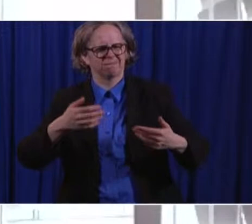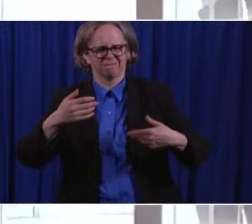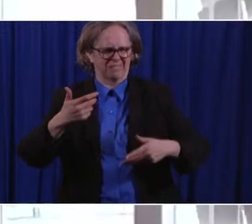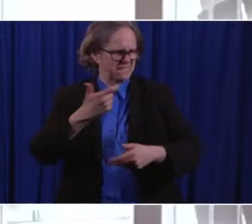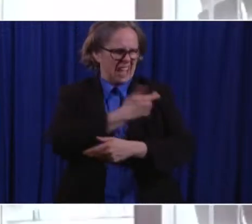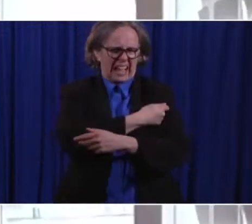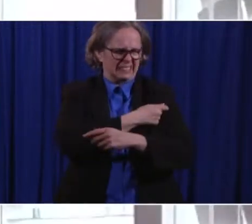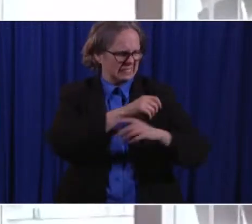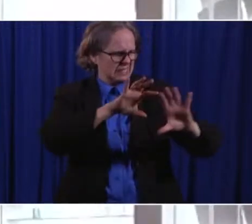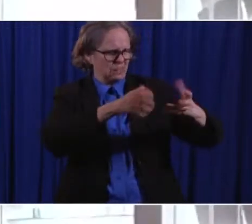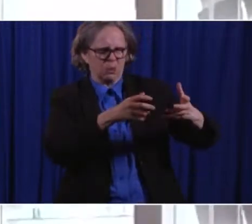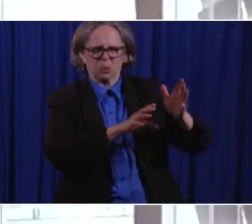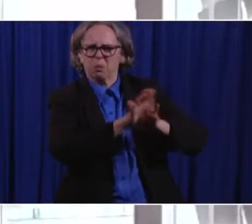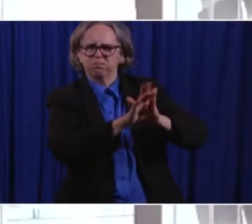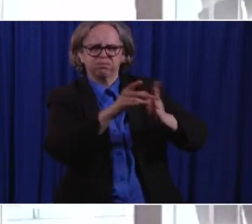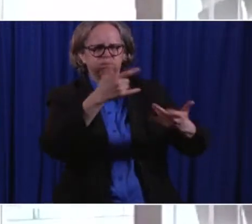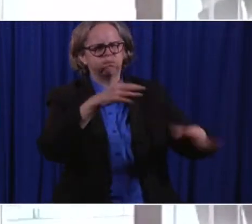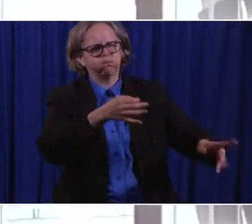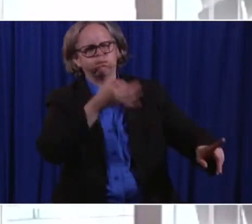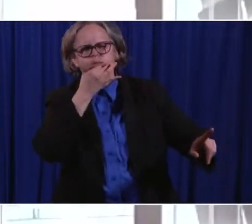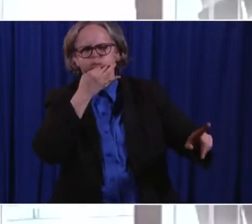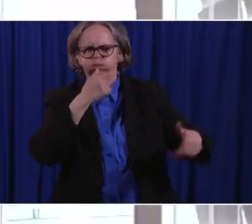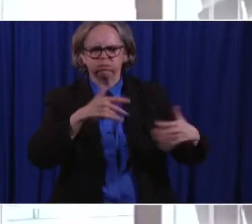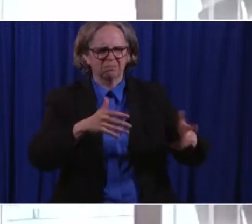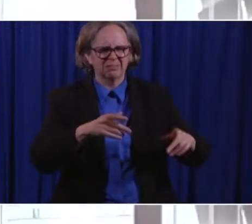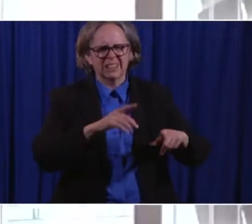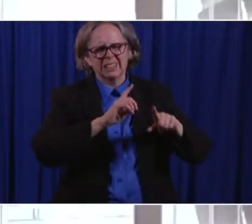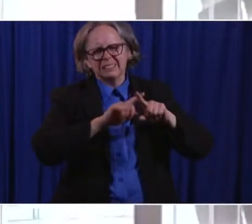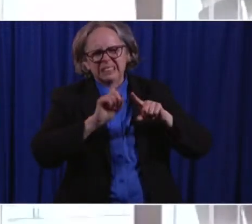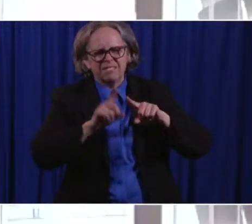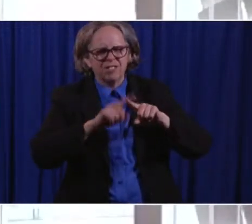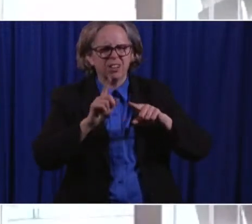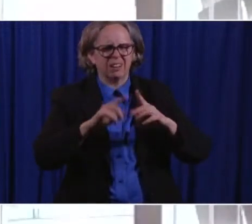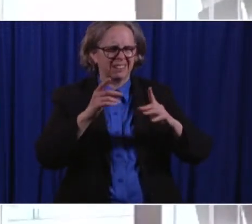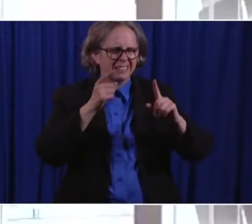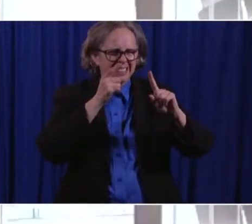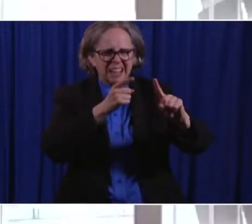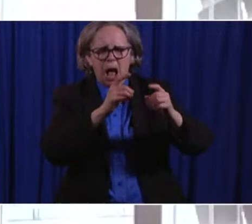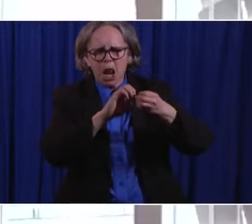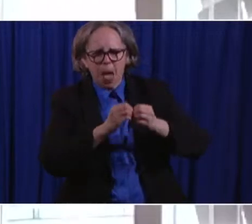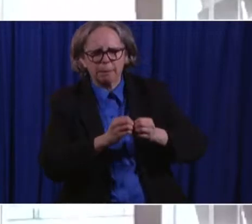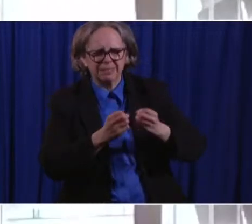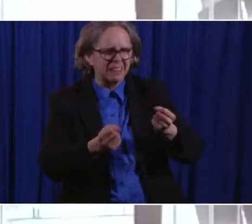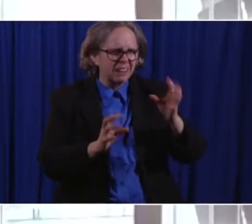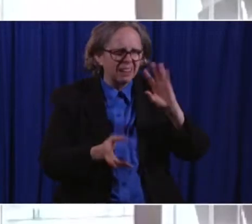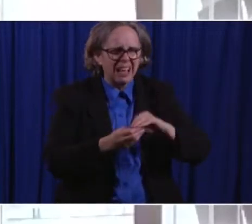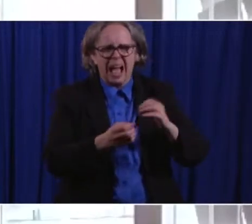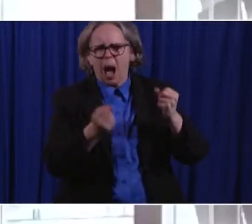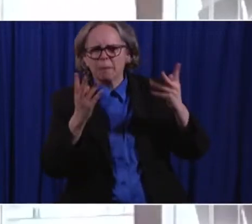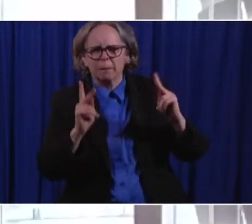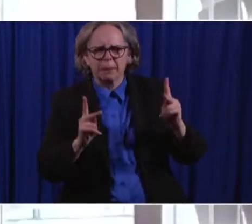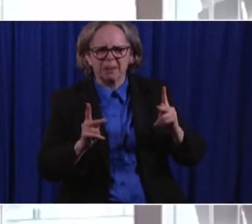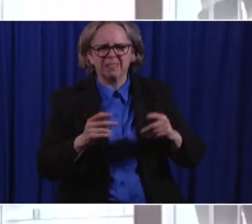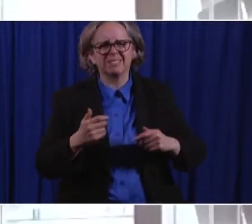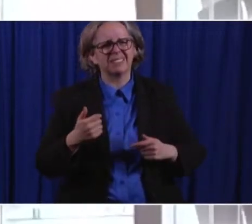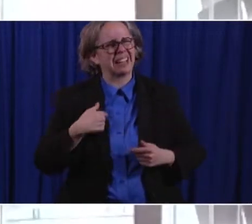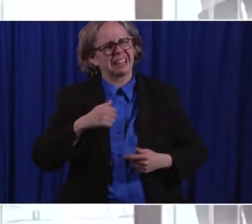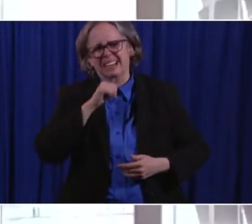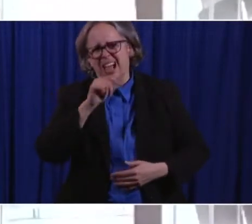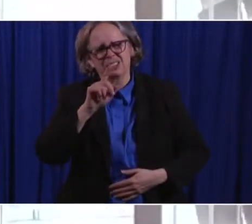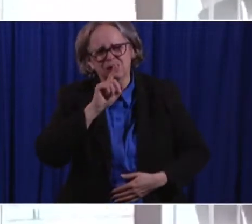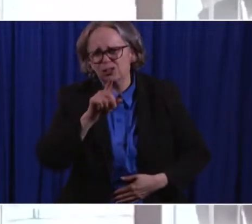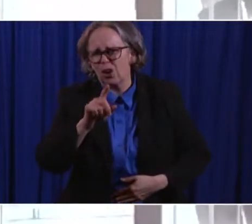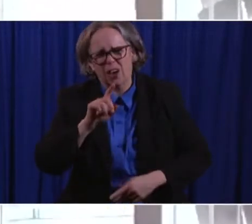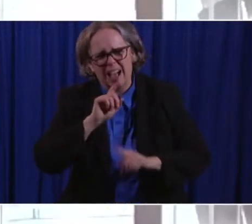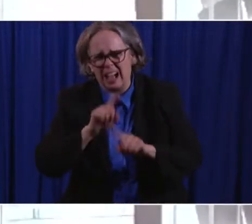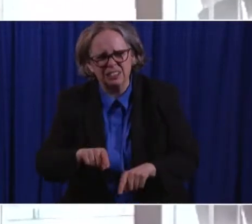postulated different numbers, but I can tell you that we'll know it when we get there, because what we will see